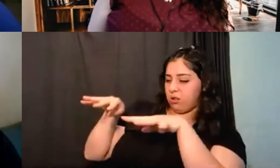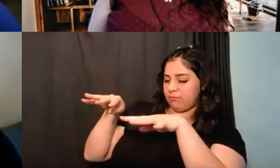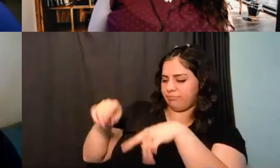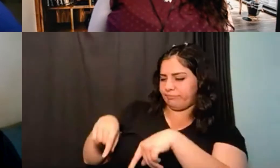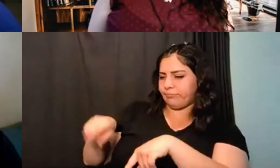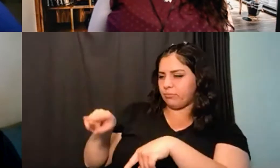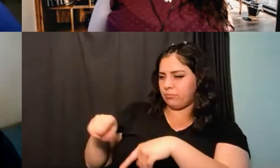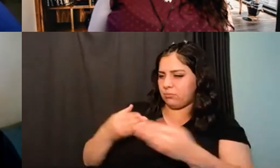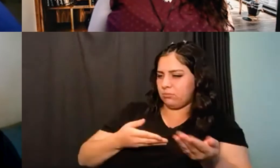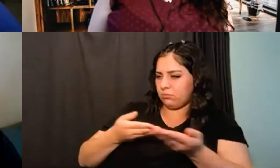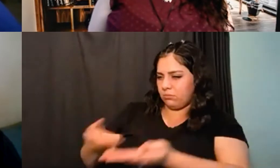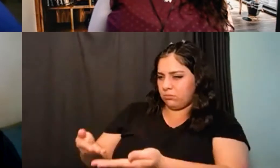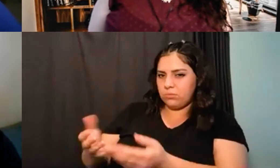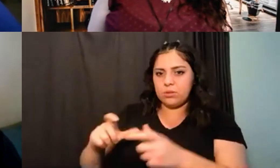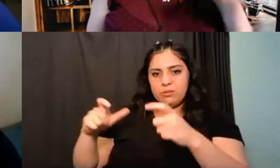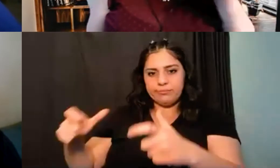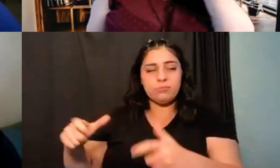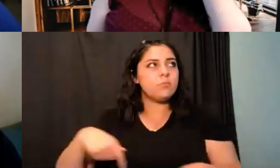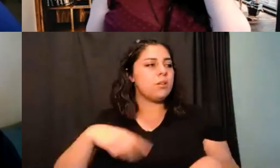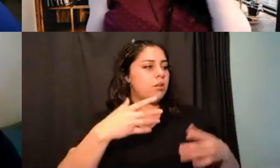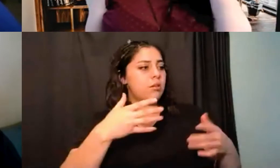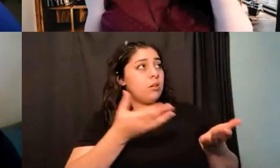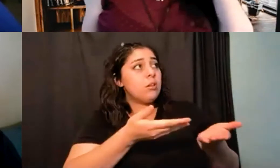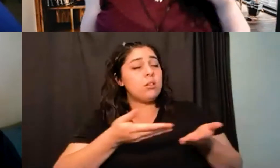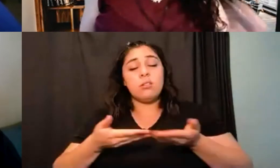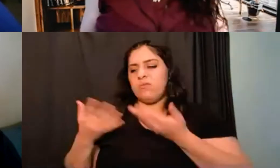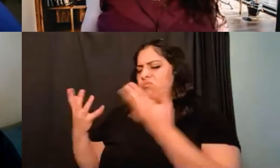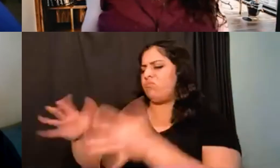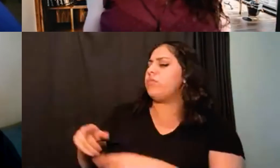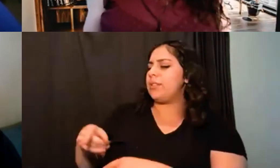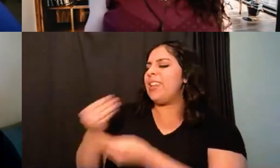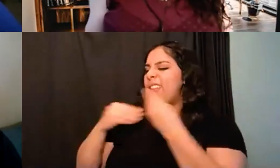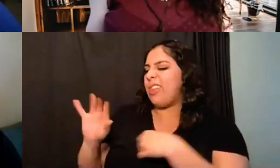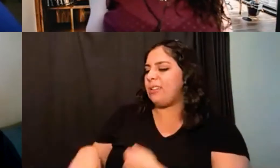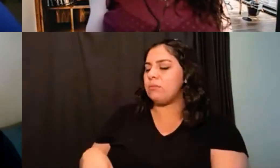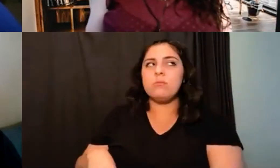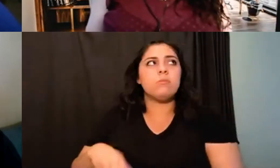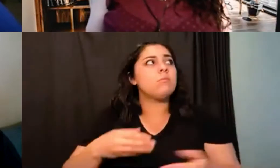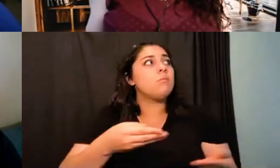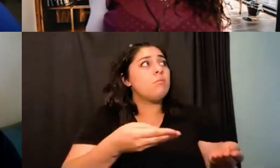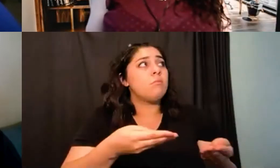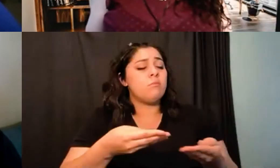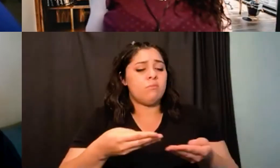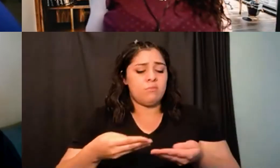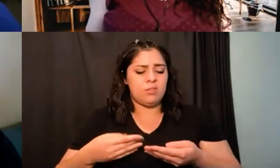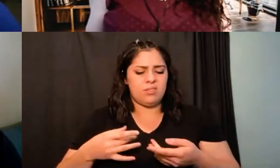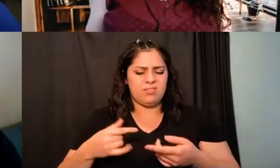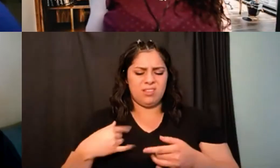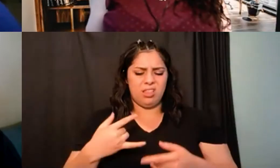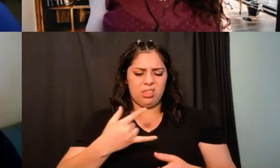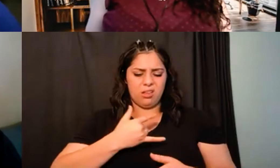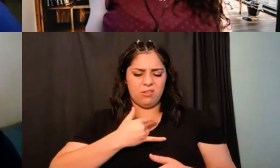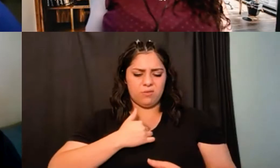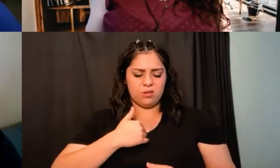to finish it. My stomach swells and thinks, this must be love. The layer